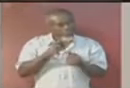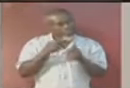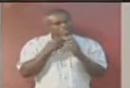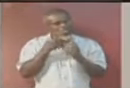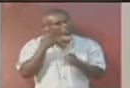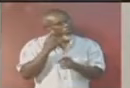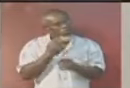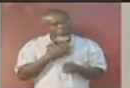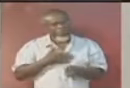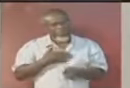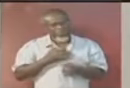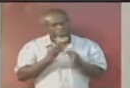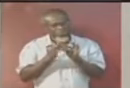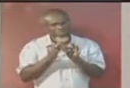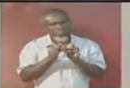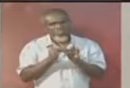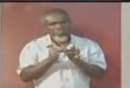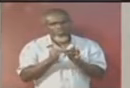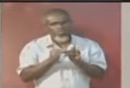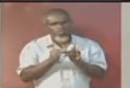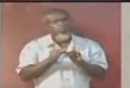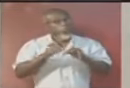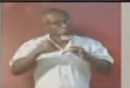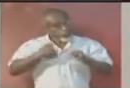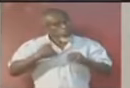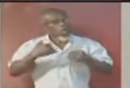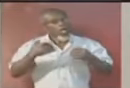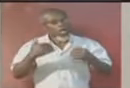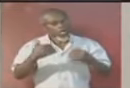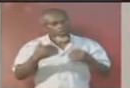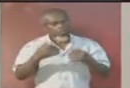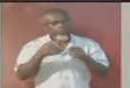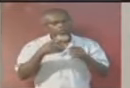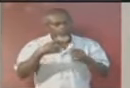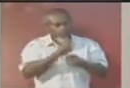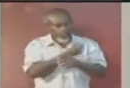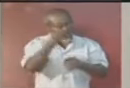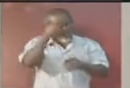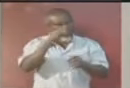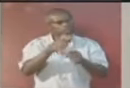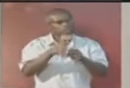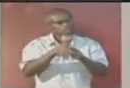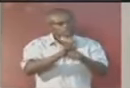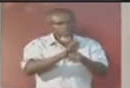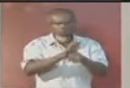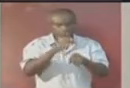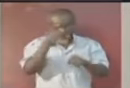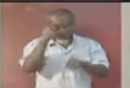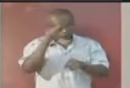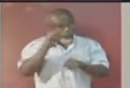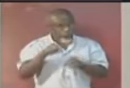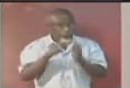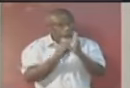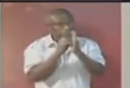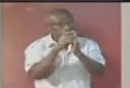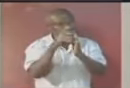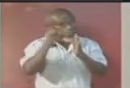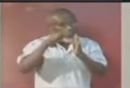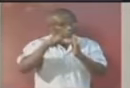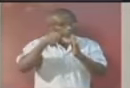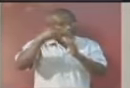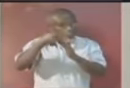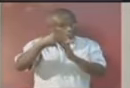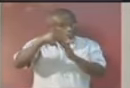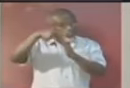questions. We actually do have vaccines for cancer. HPV vaccine prevents cervical cancer, prevents some types of anal